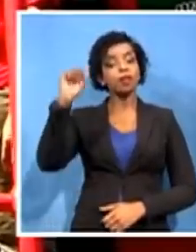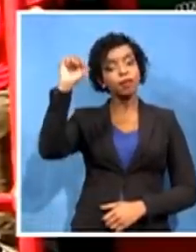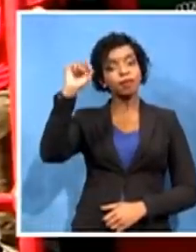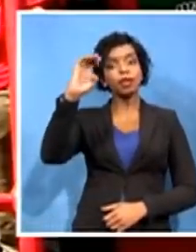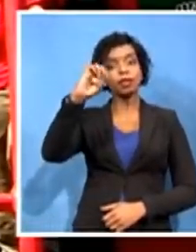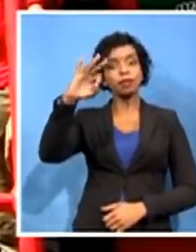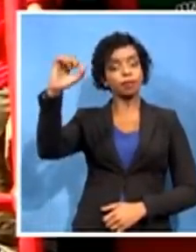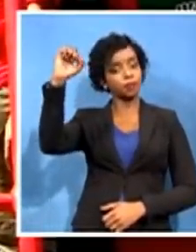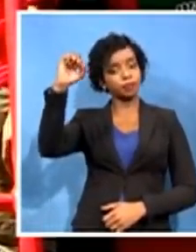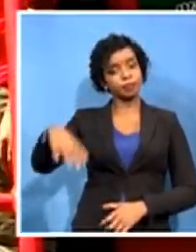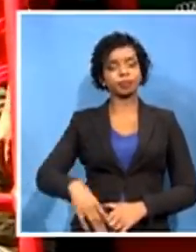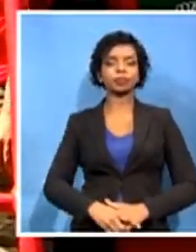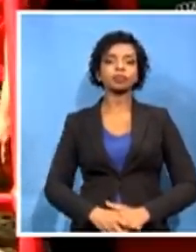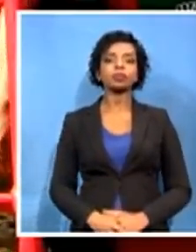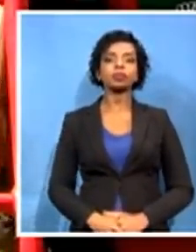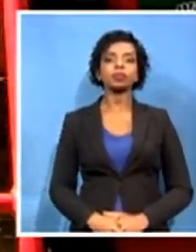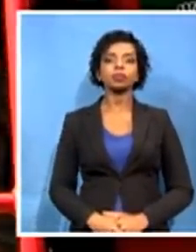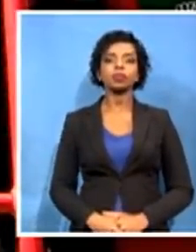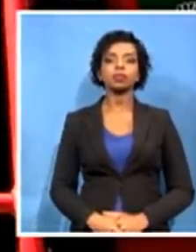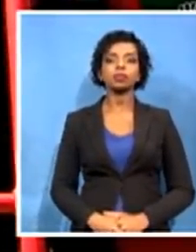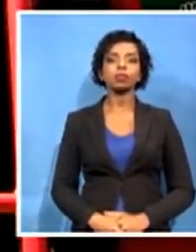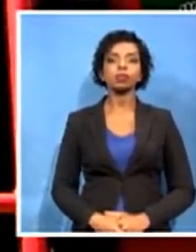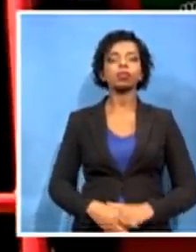We've got Commissar Natasha Ntangwini.